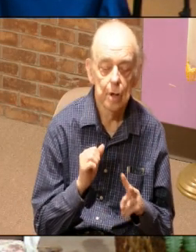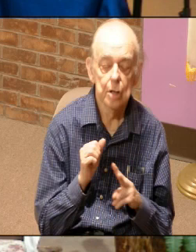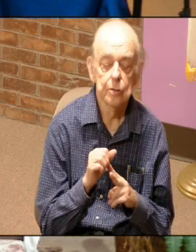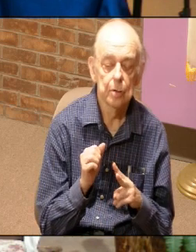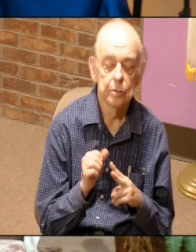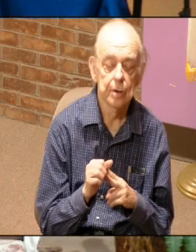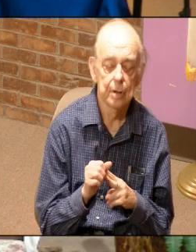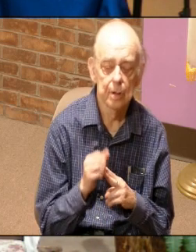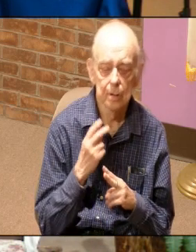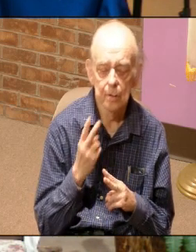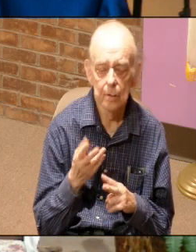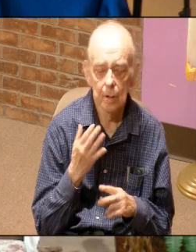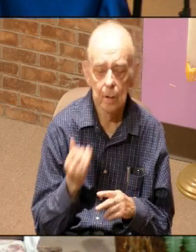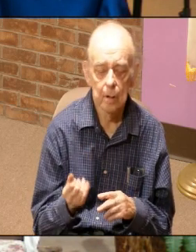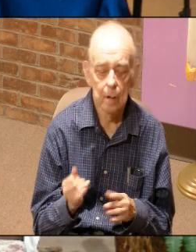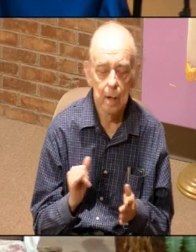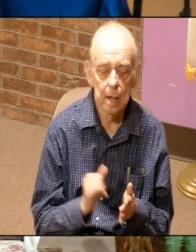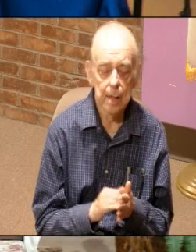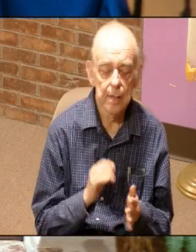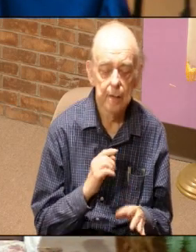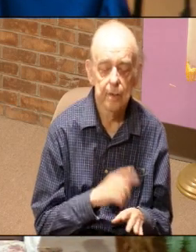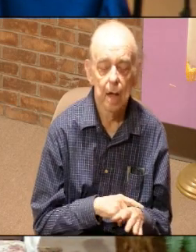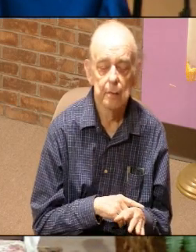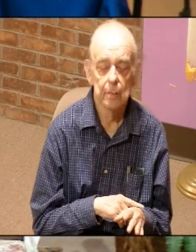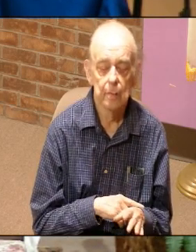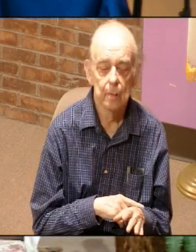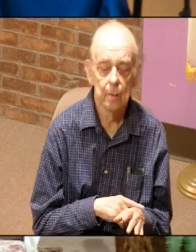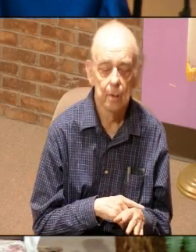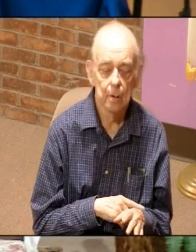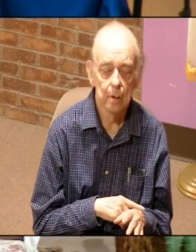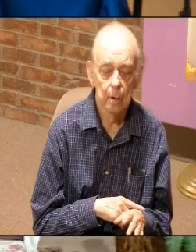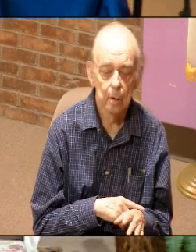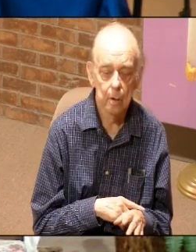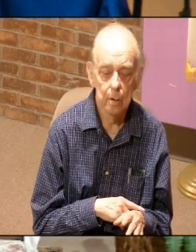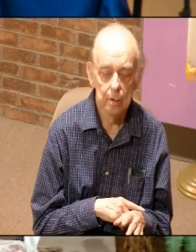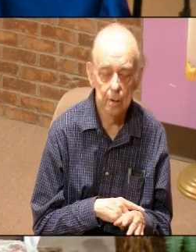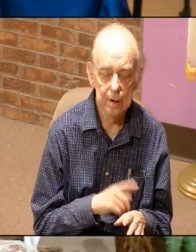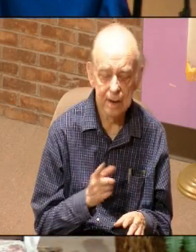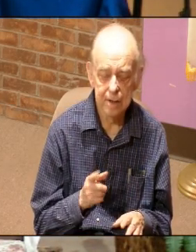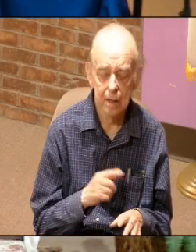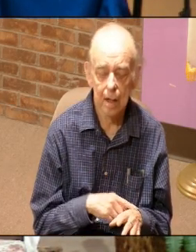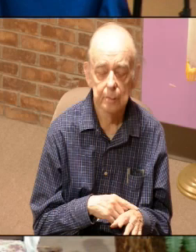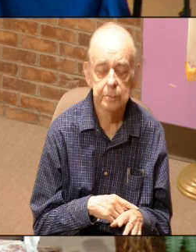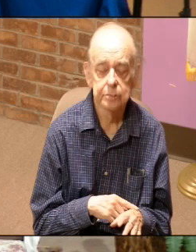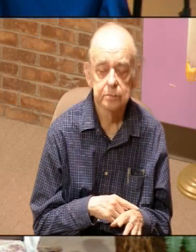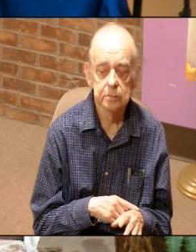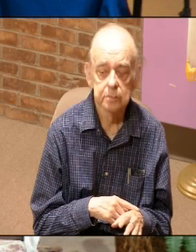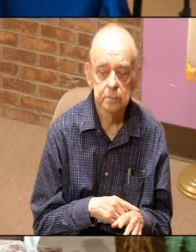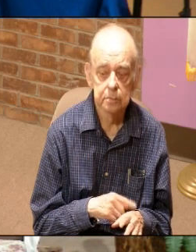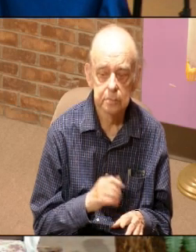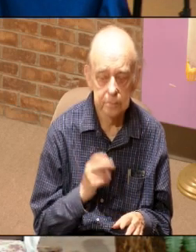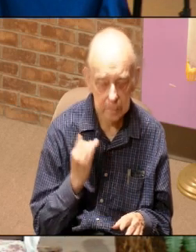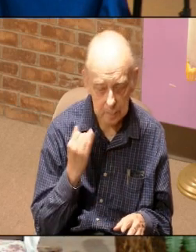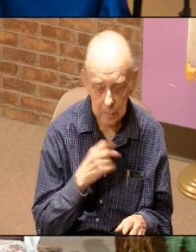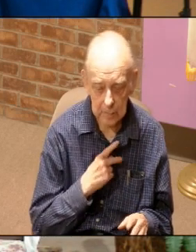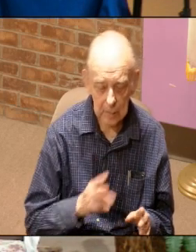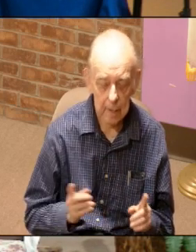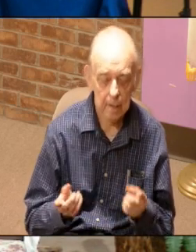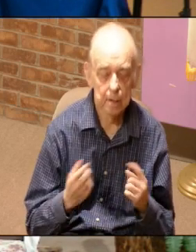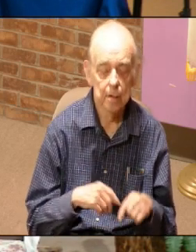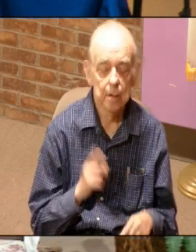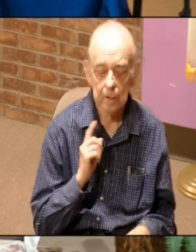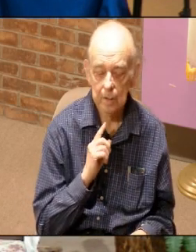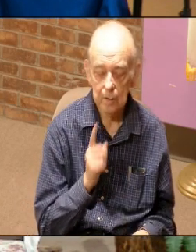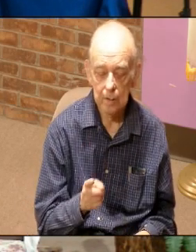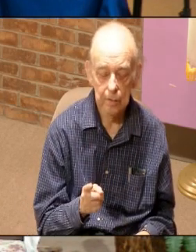You see, because in that time, in that civilization, if the king came and